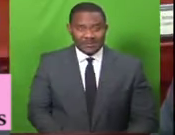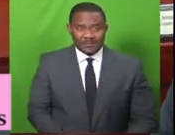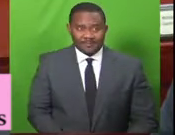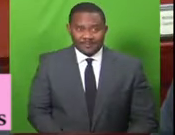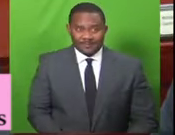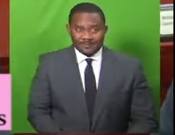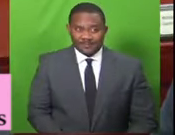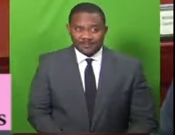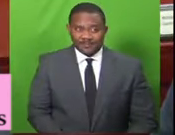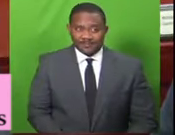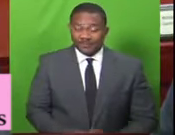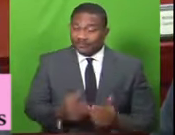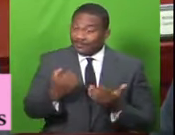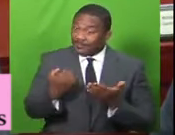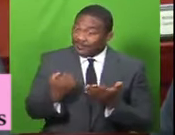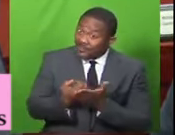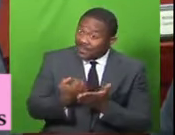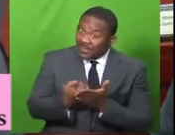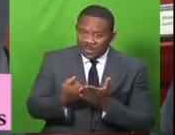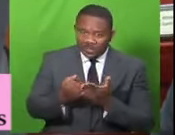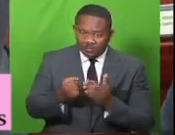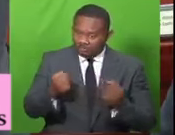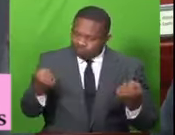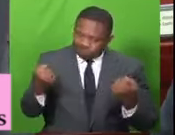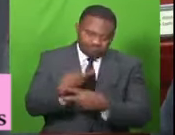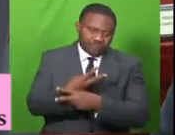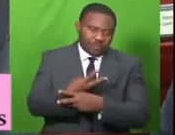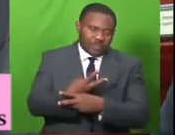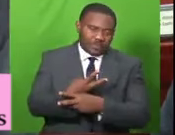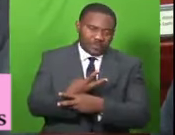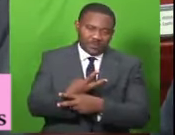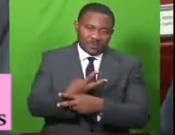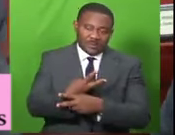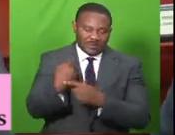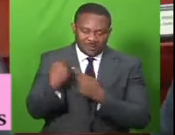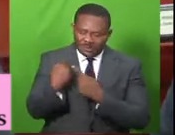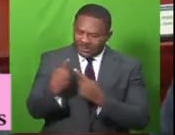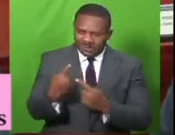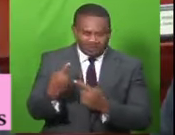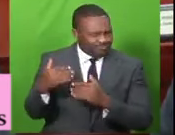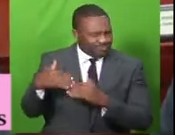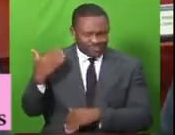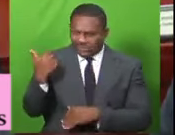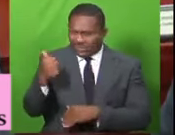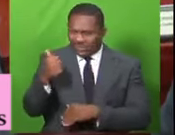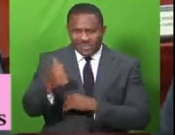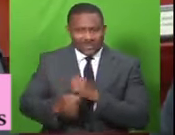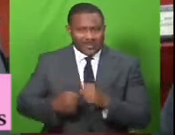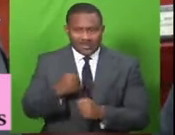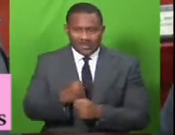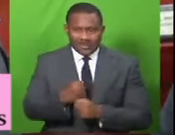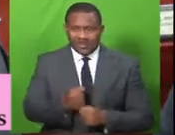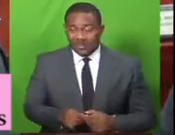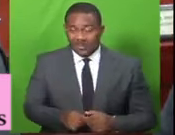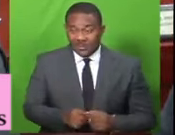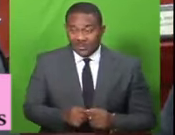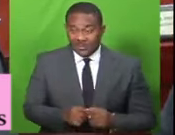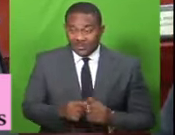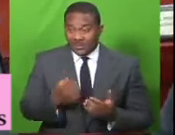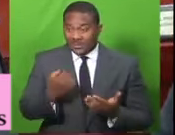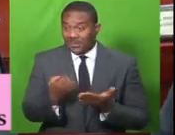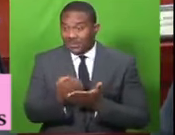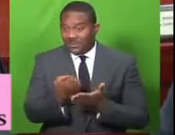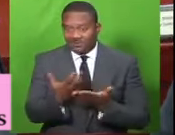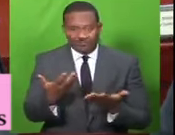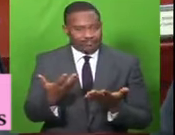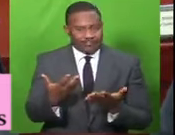Our economy is in its worst shape in decades. In fact, Ghana's economy